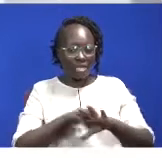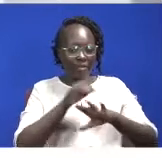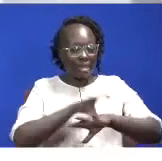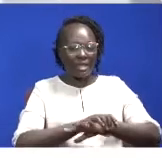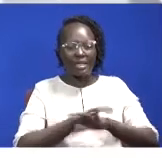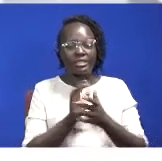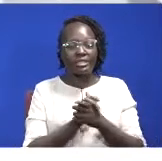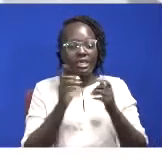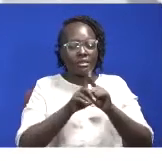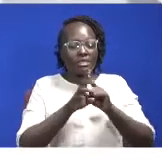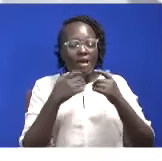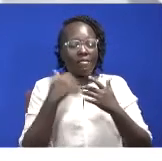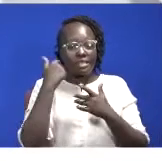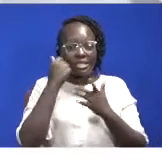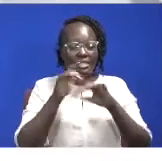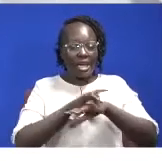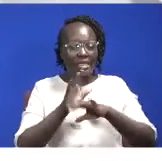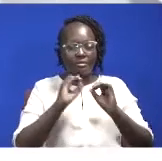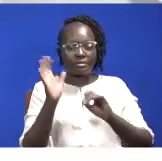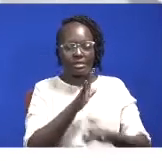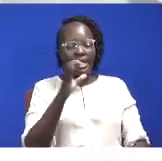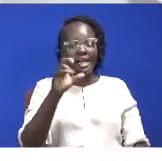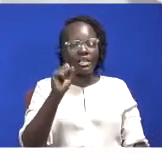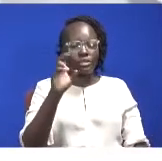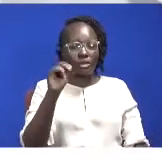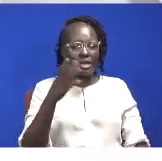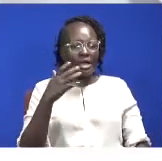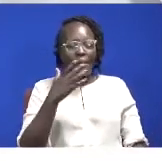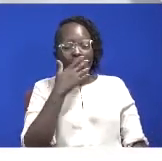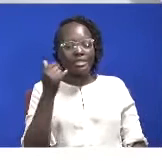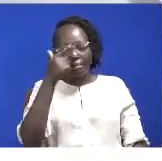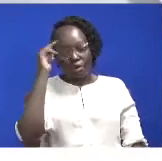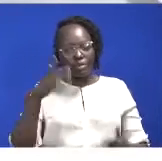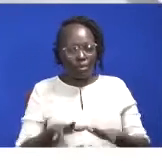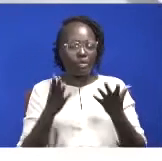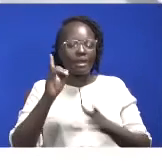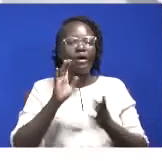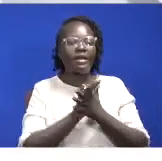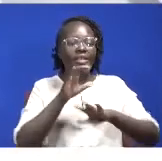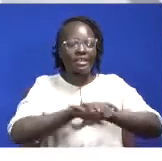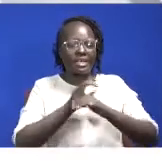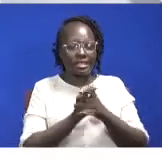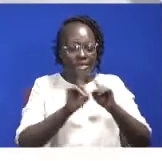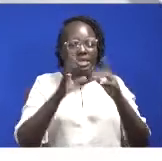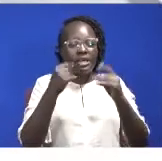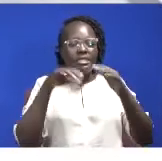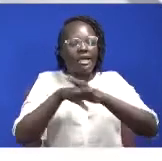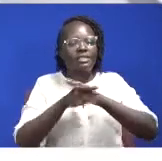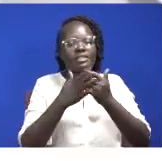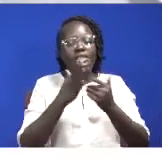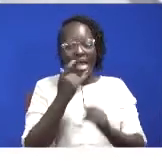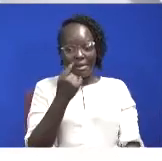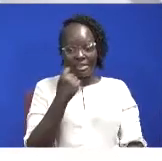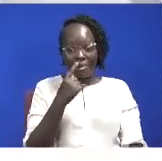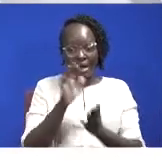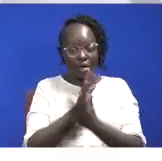to be diagnosed early enough. Curson is lucky because he was born within Nairobi and he was able to get easy access to care. There